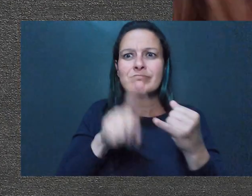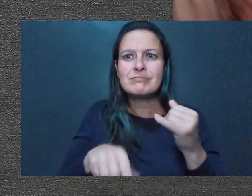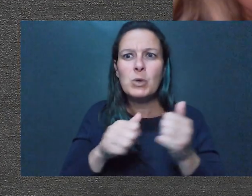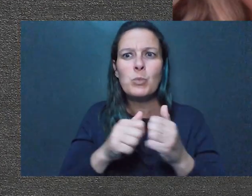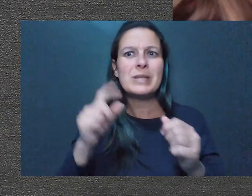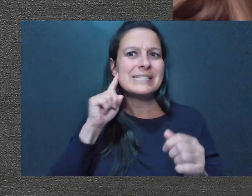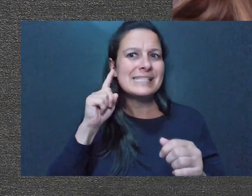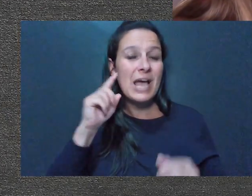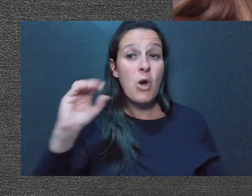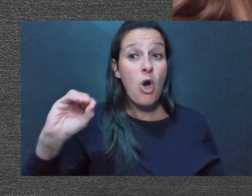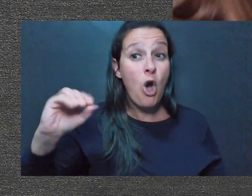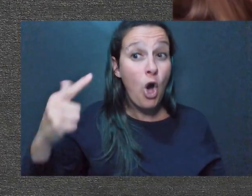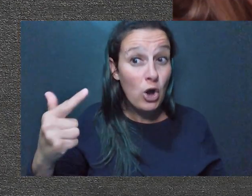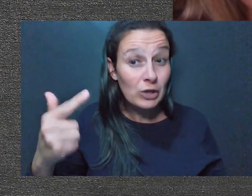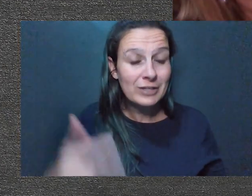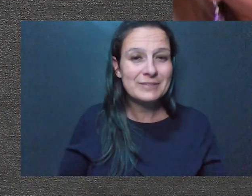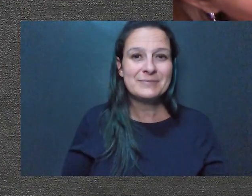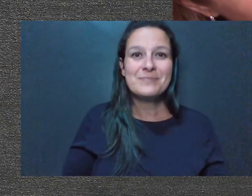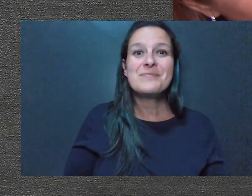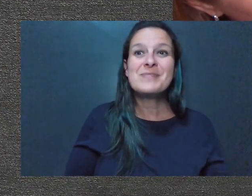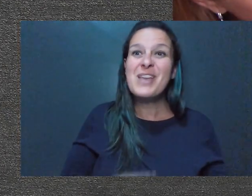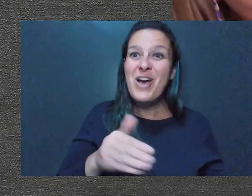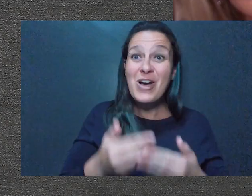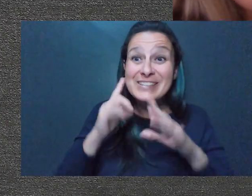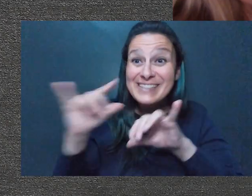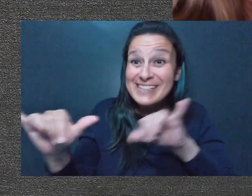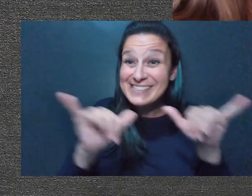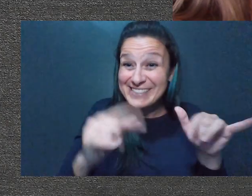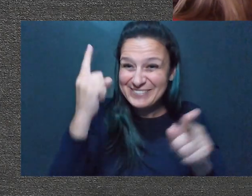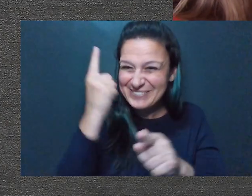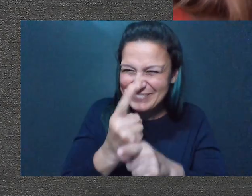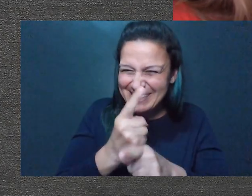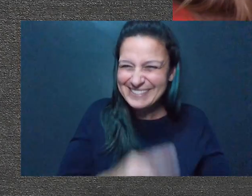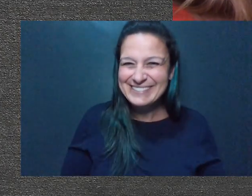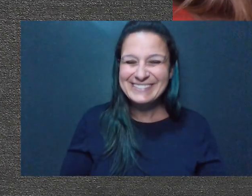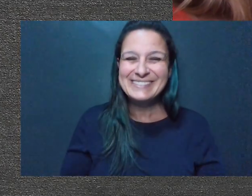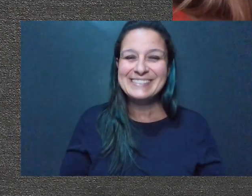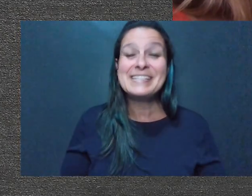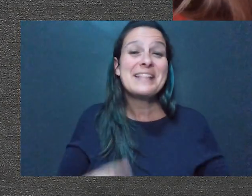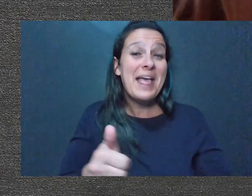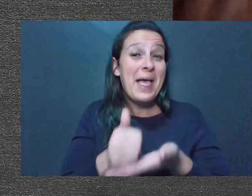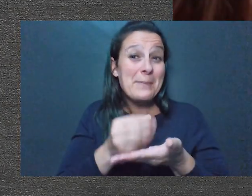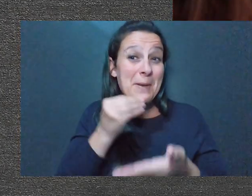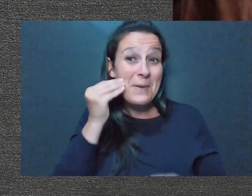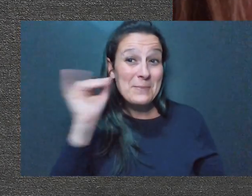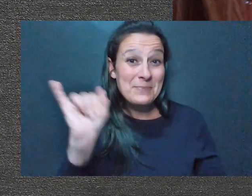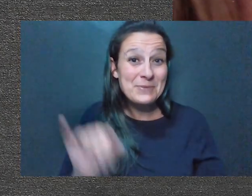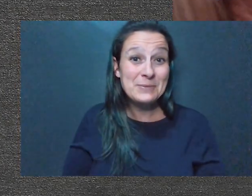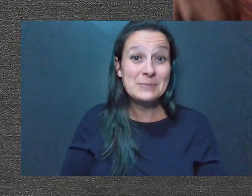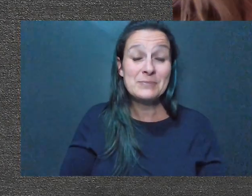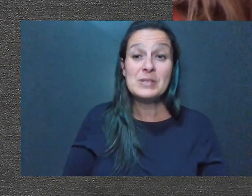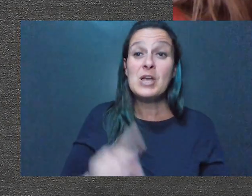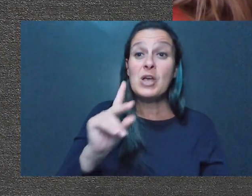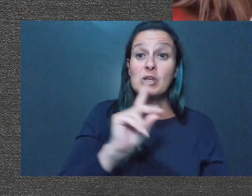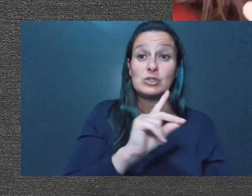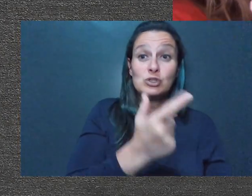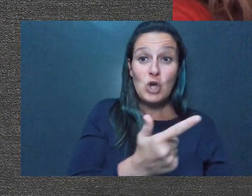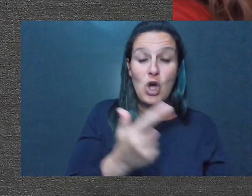sound og. That's why they all rhyme, right, George? Help us out at home.